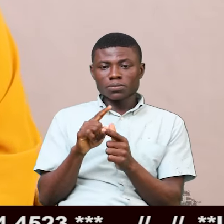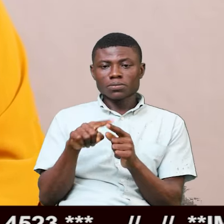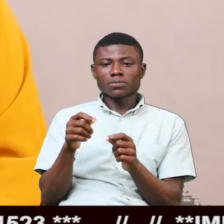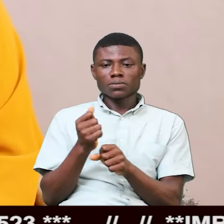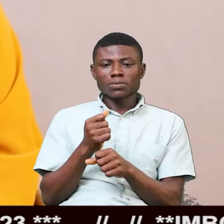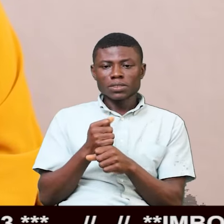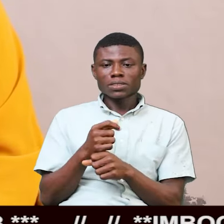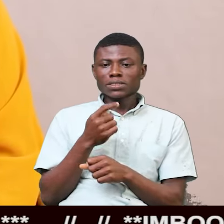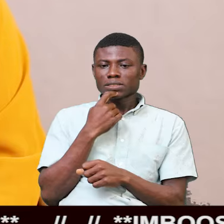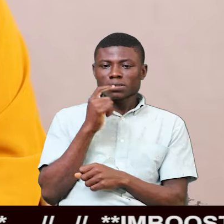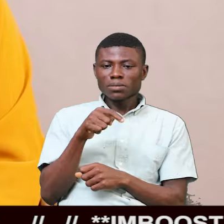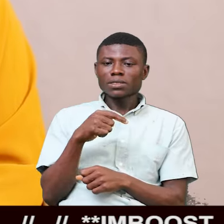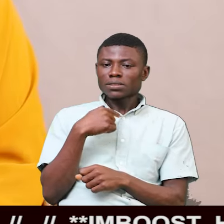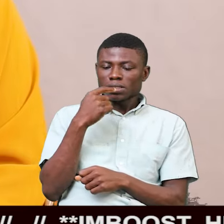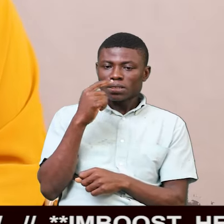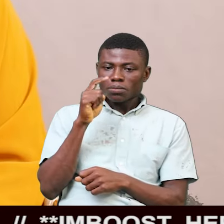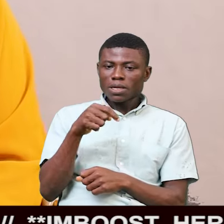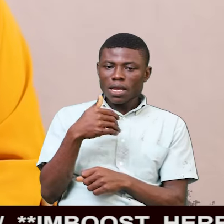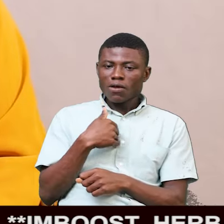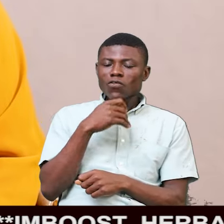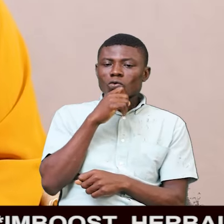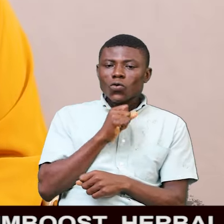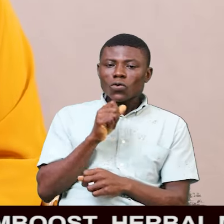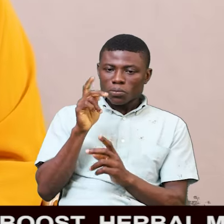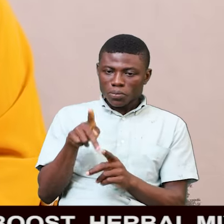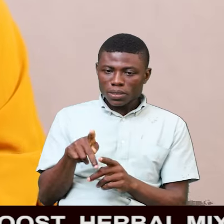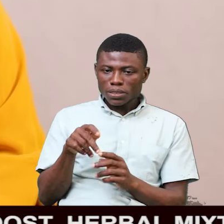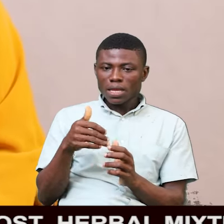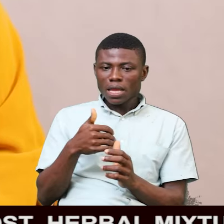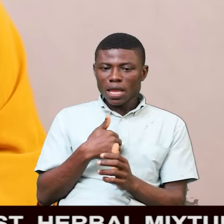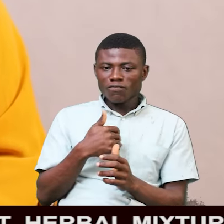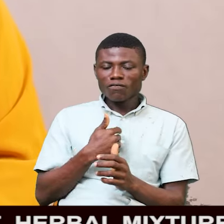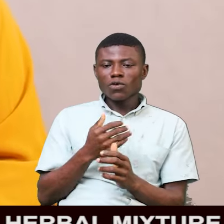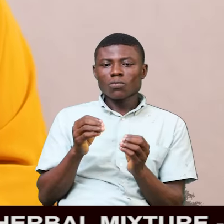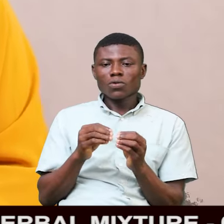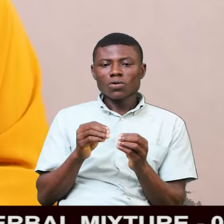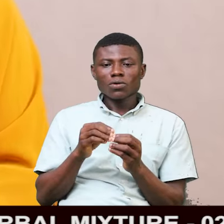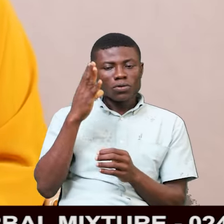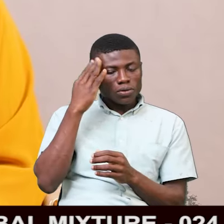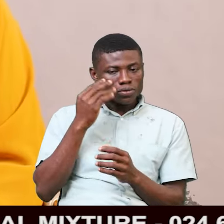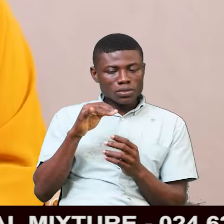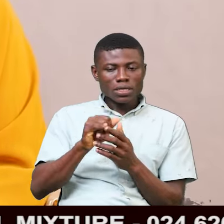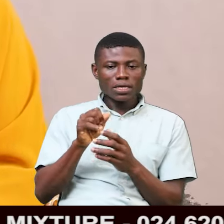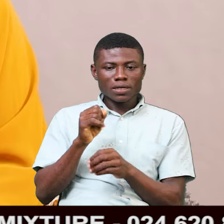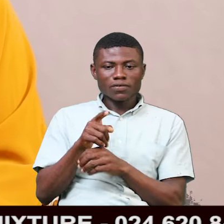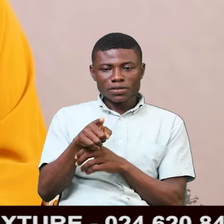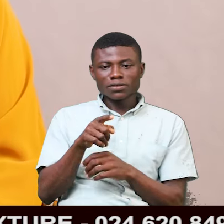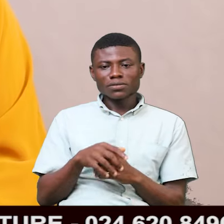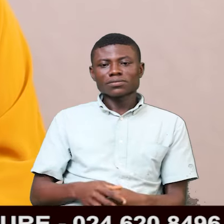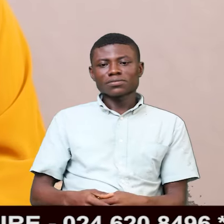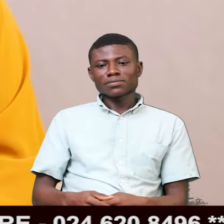Oma reference ha. No wa ma se pe obi. Yeah. A o wone nim sine wo. Na won tufo.